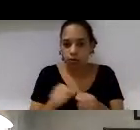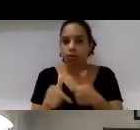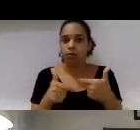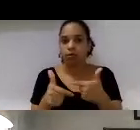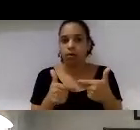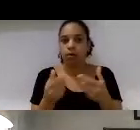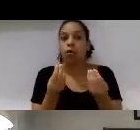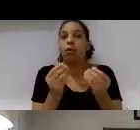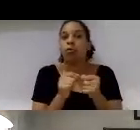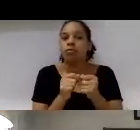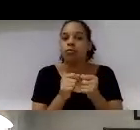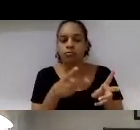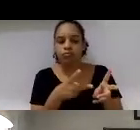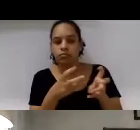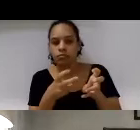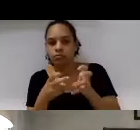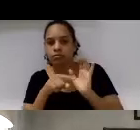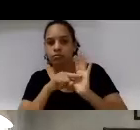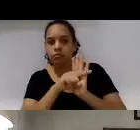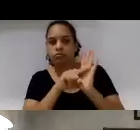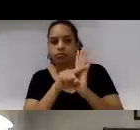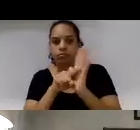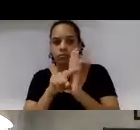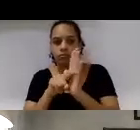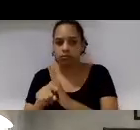uses terror to suppress all opposition.